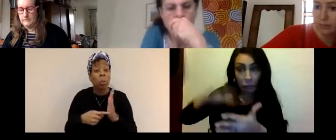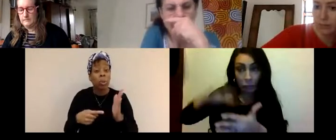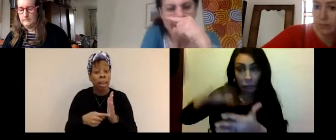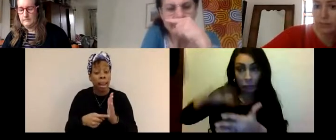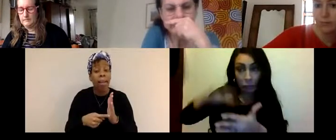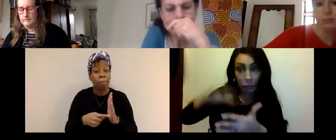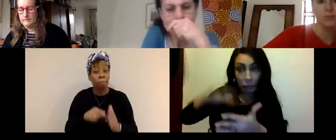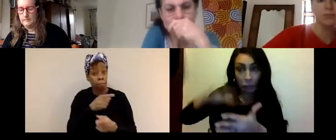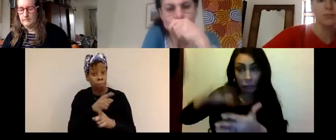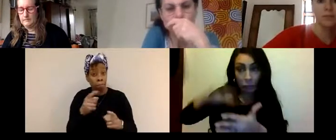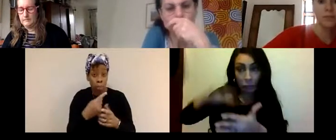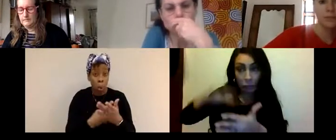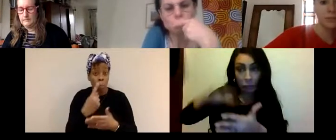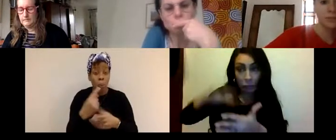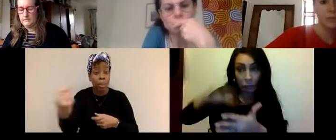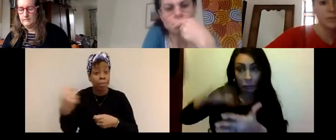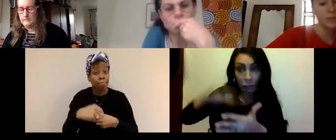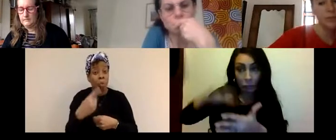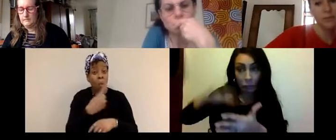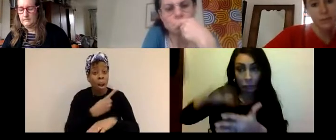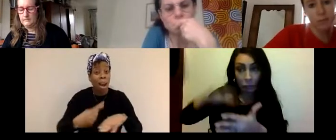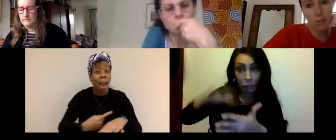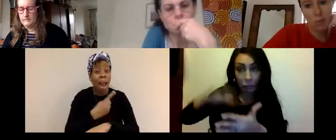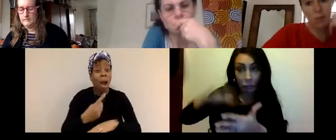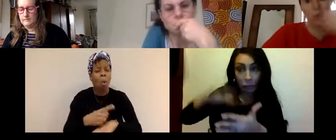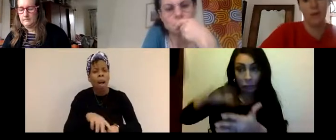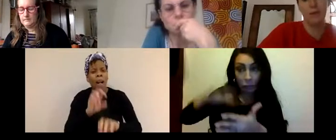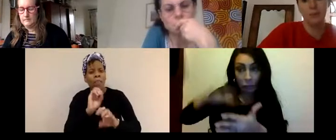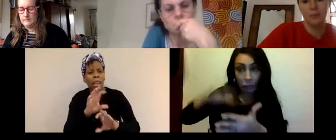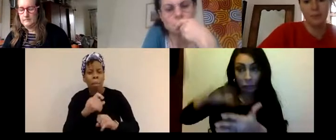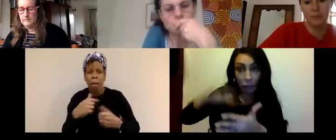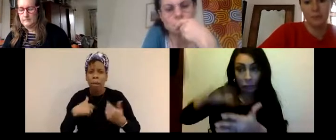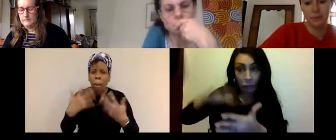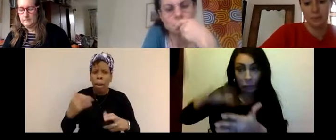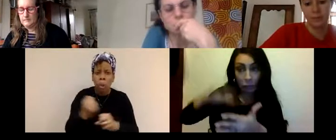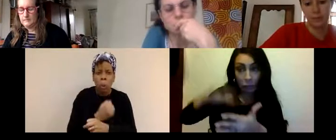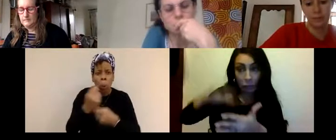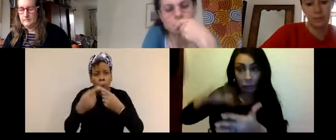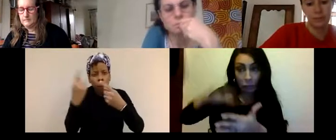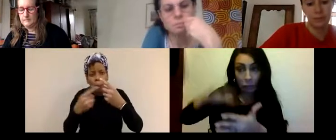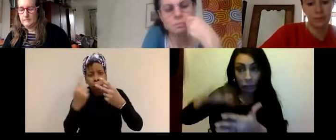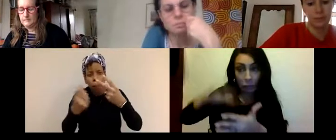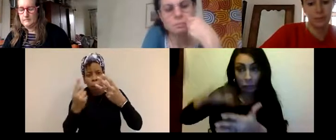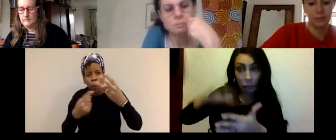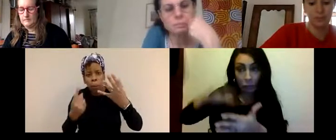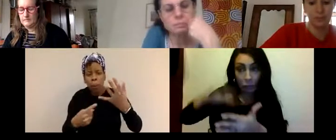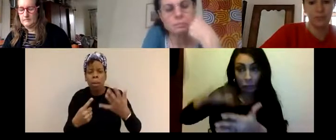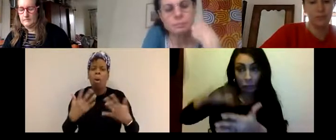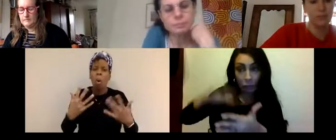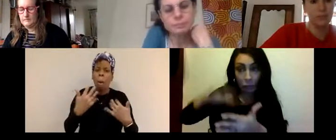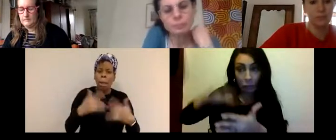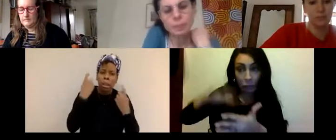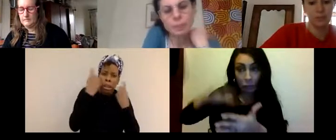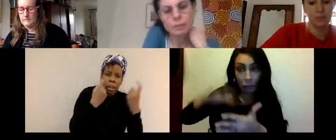opportunity for artists to come together for an hour and feedback on what they've been doing and making or ruminating on or